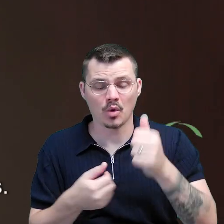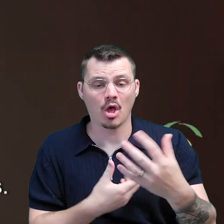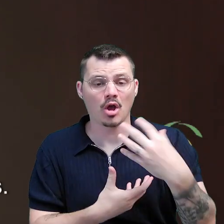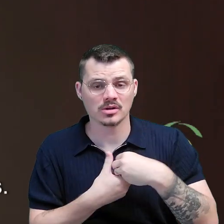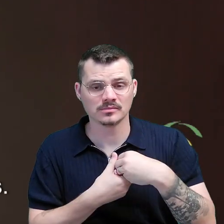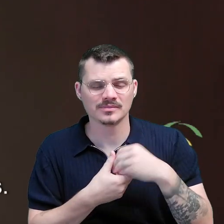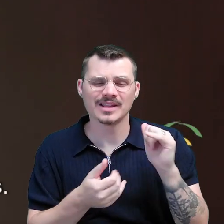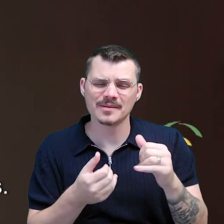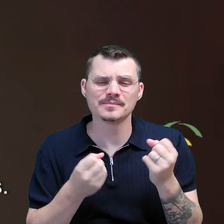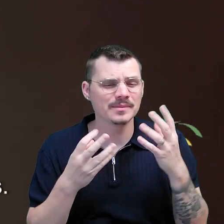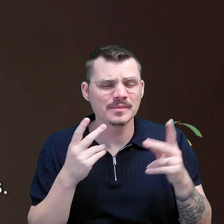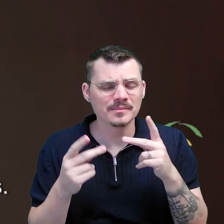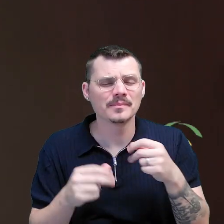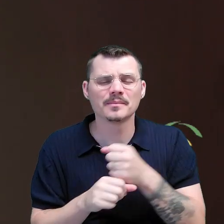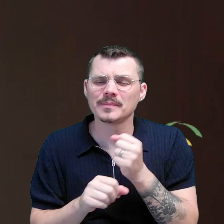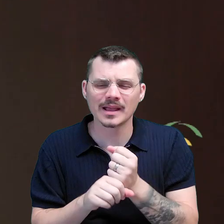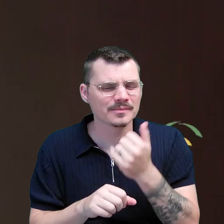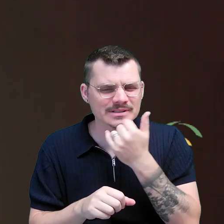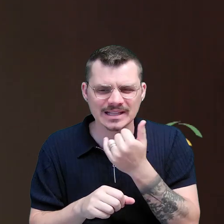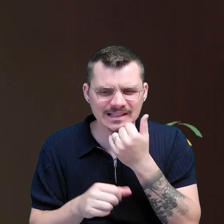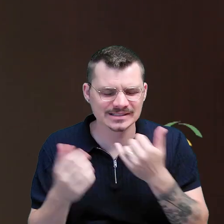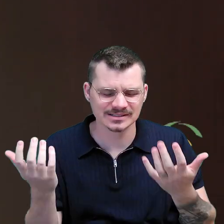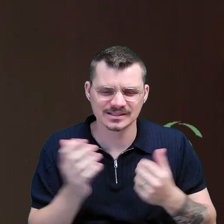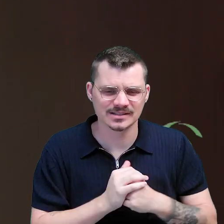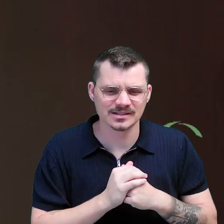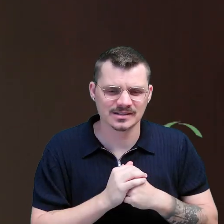that people do make a lot of mistakes.